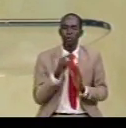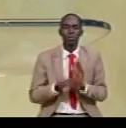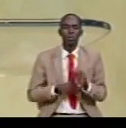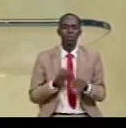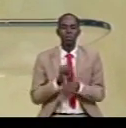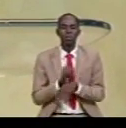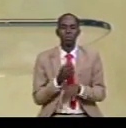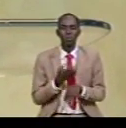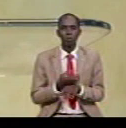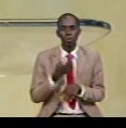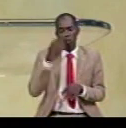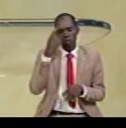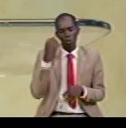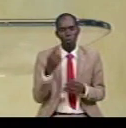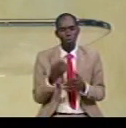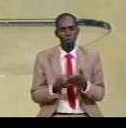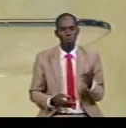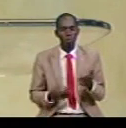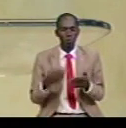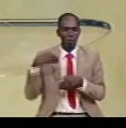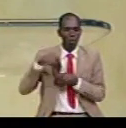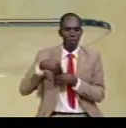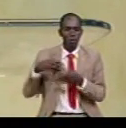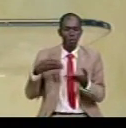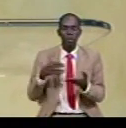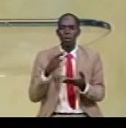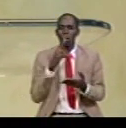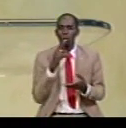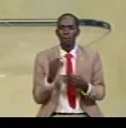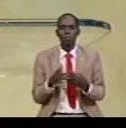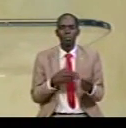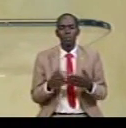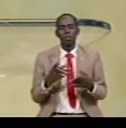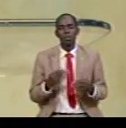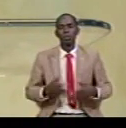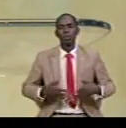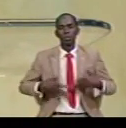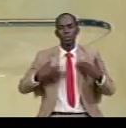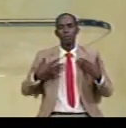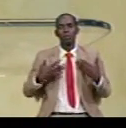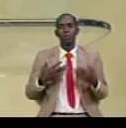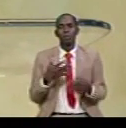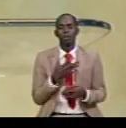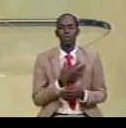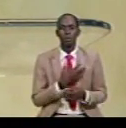whether they are actually coming from the Lord or whether they are there to actually tempt